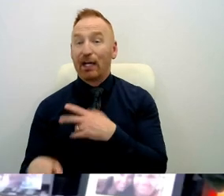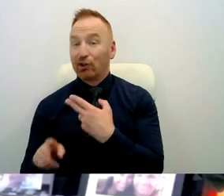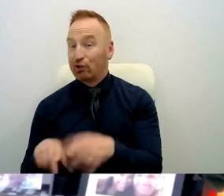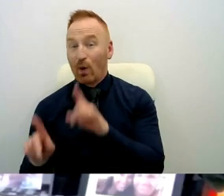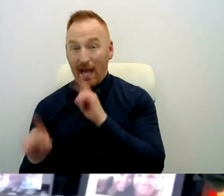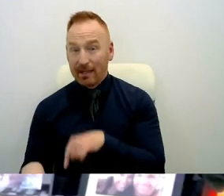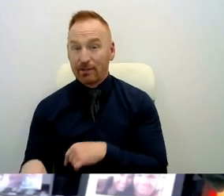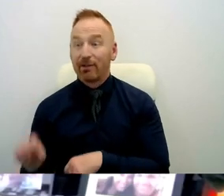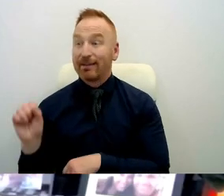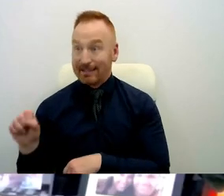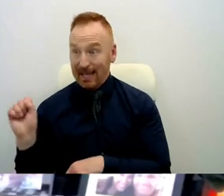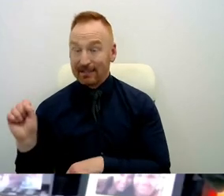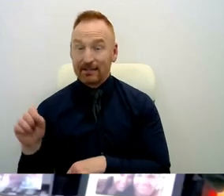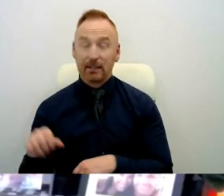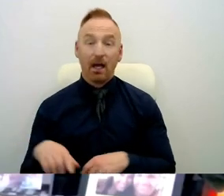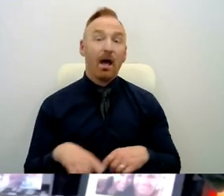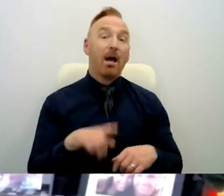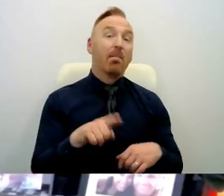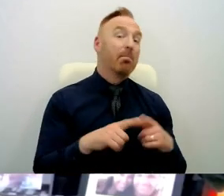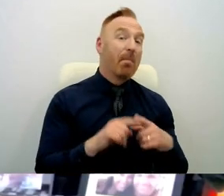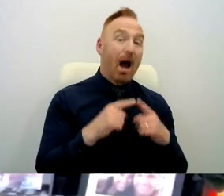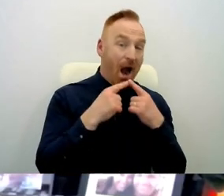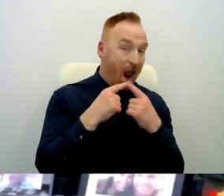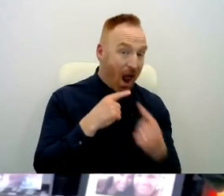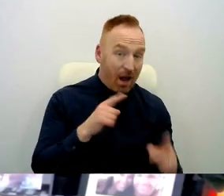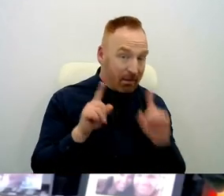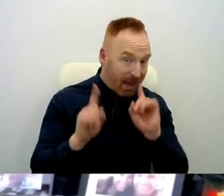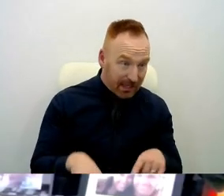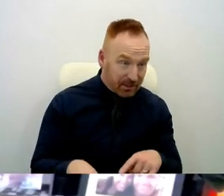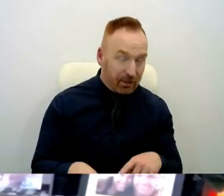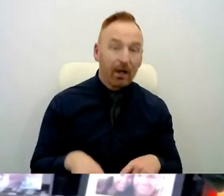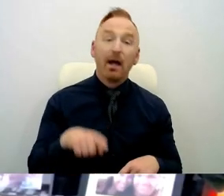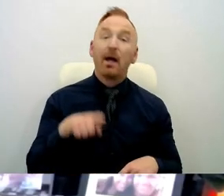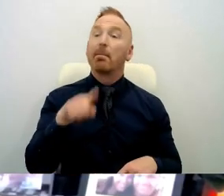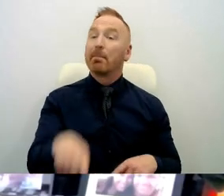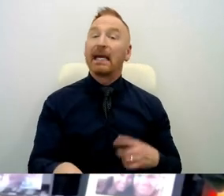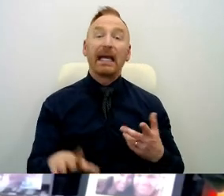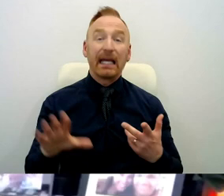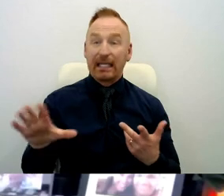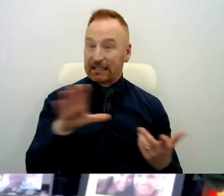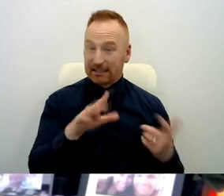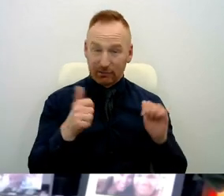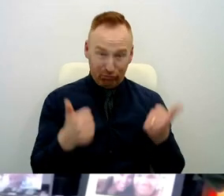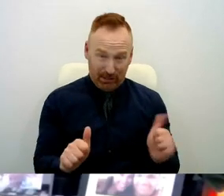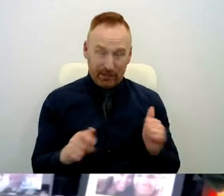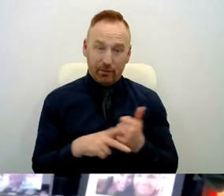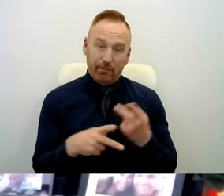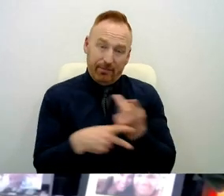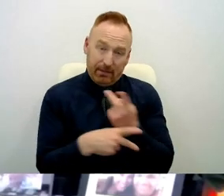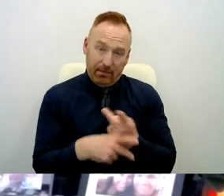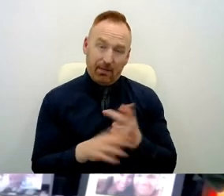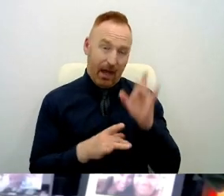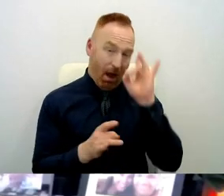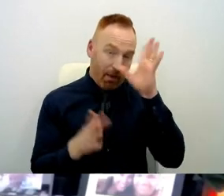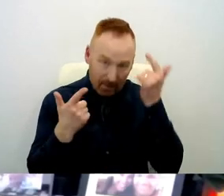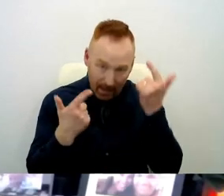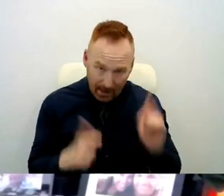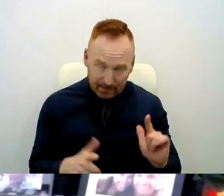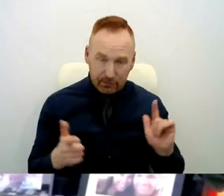and my long answer is yes. I think that reparations in some form is a way to begin to repair harm.